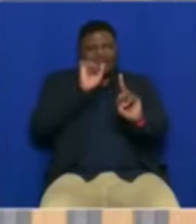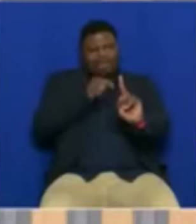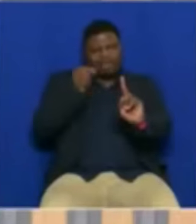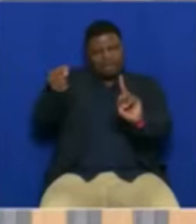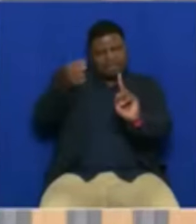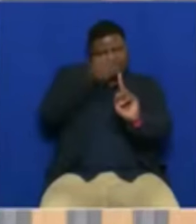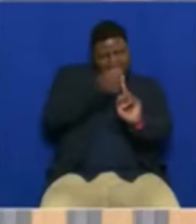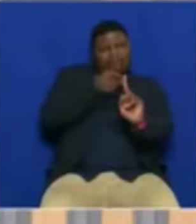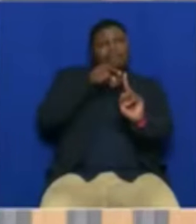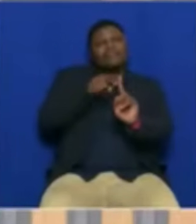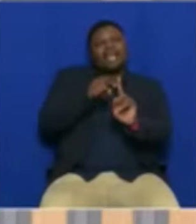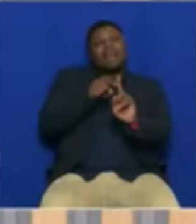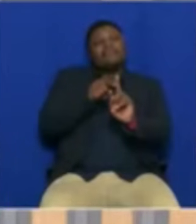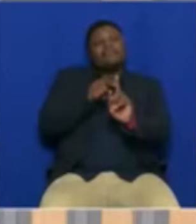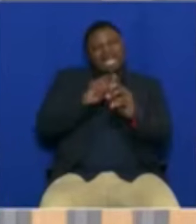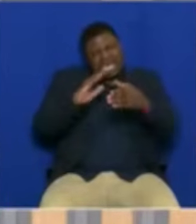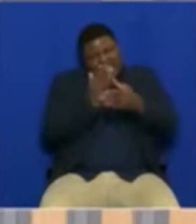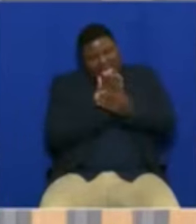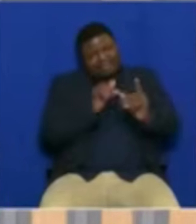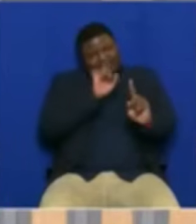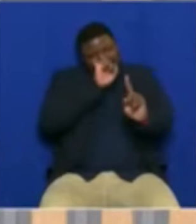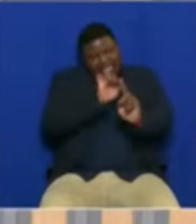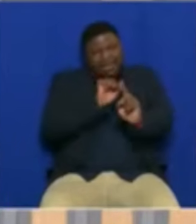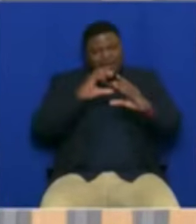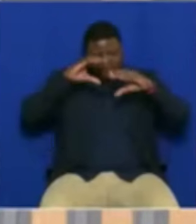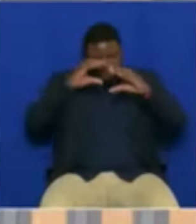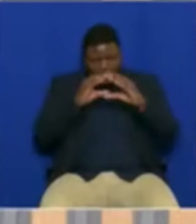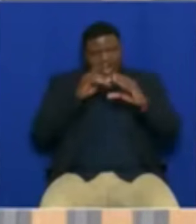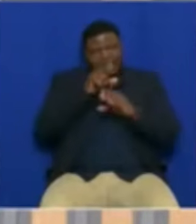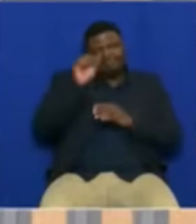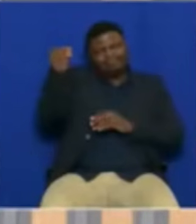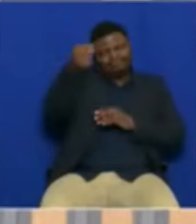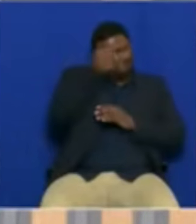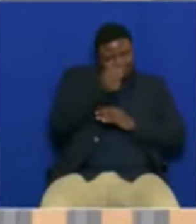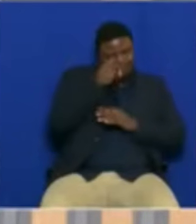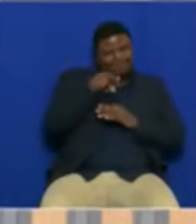around vetting. I don't see the similarity.